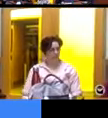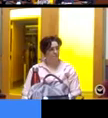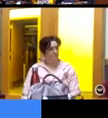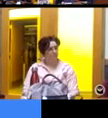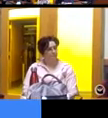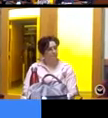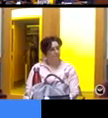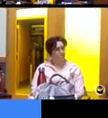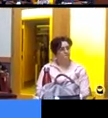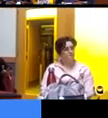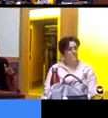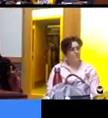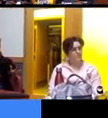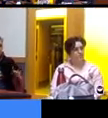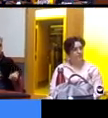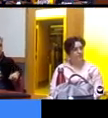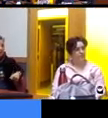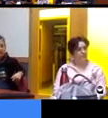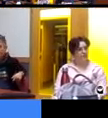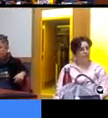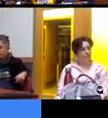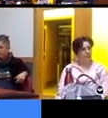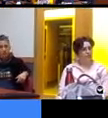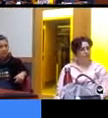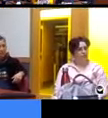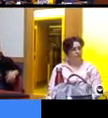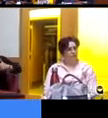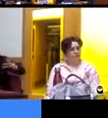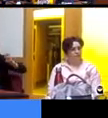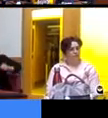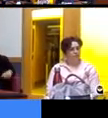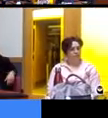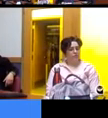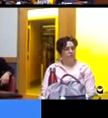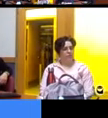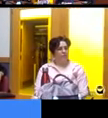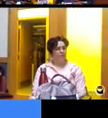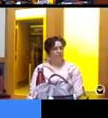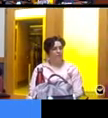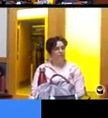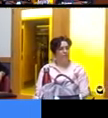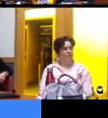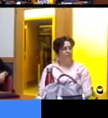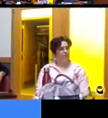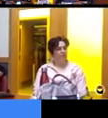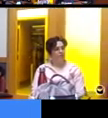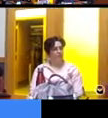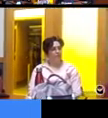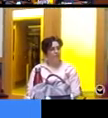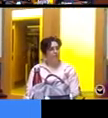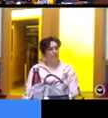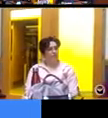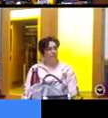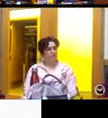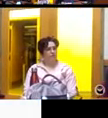And you know, this is a very much of an overview, and it's, you know, it's a lot more broad than this, but next slide